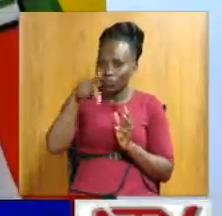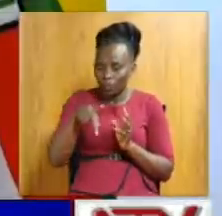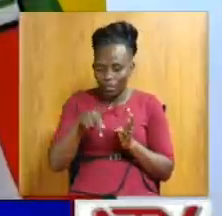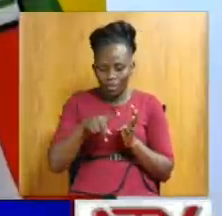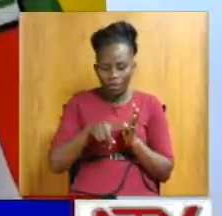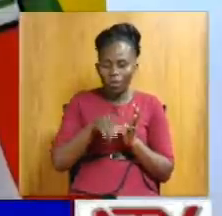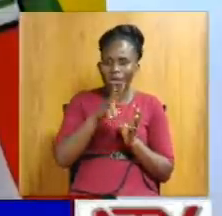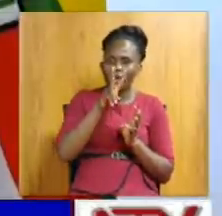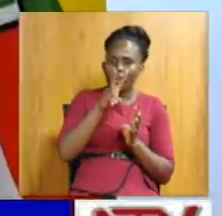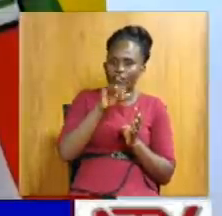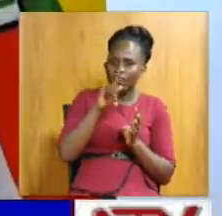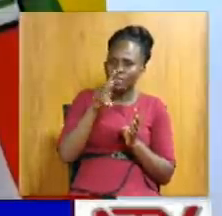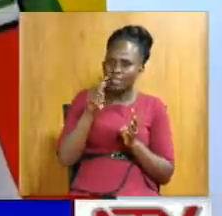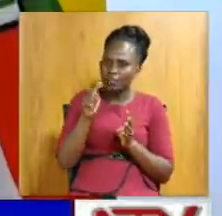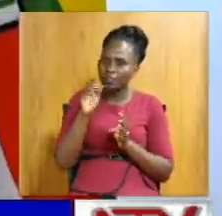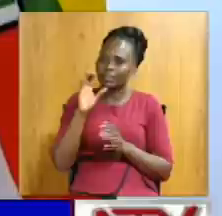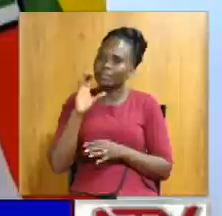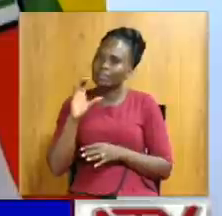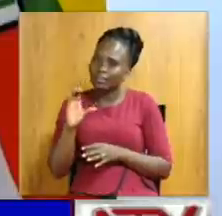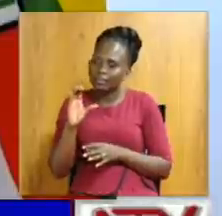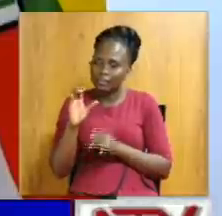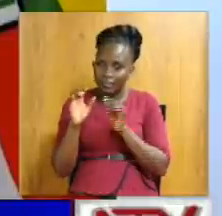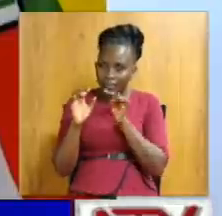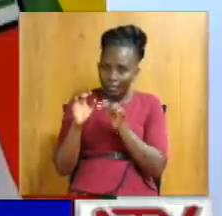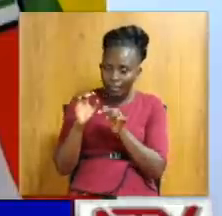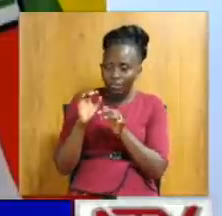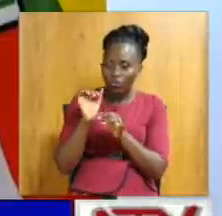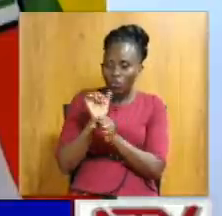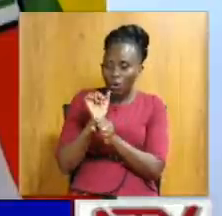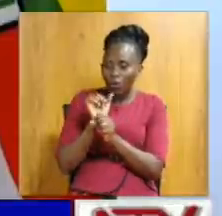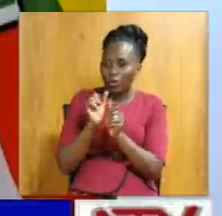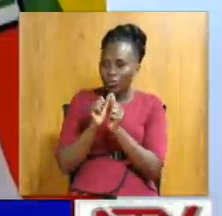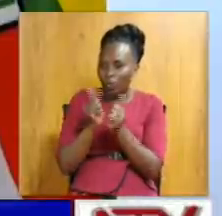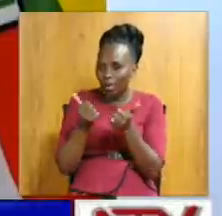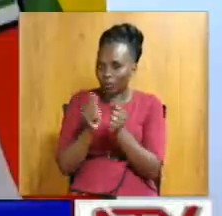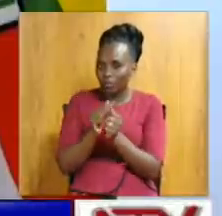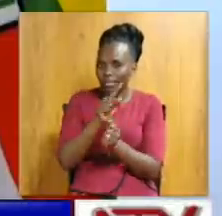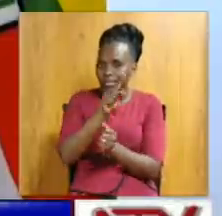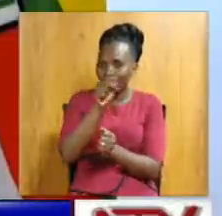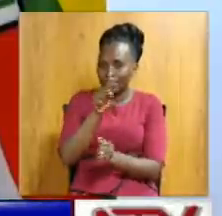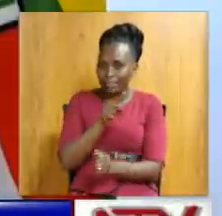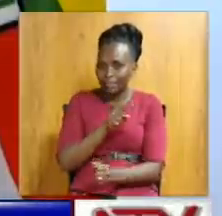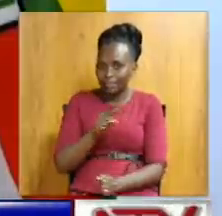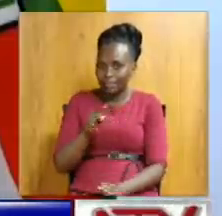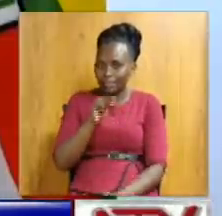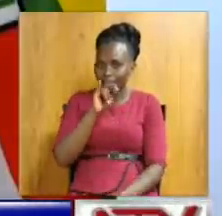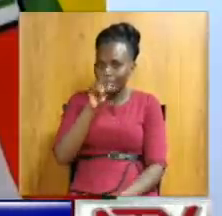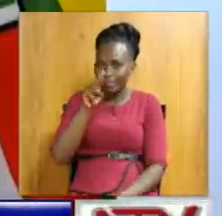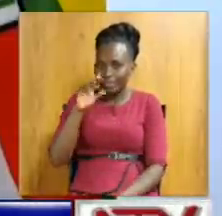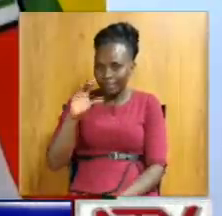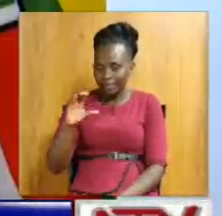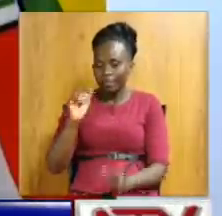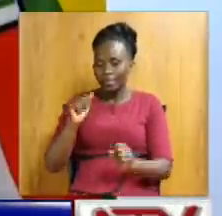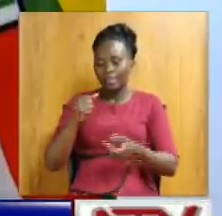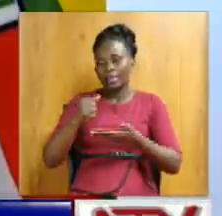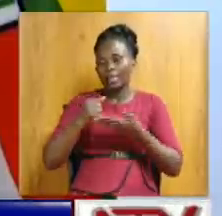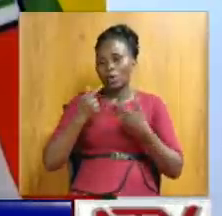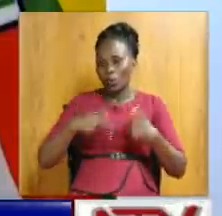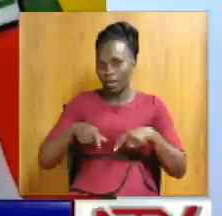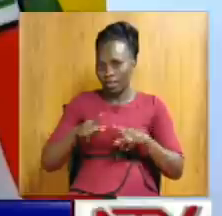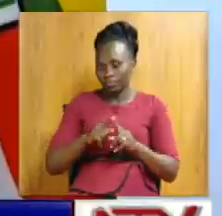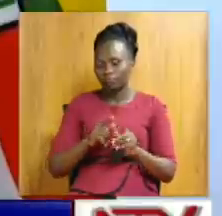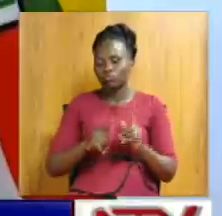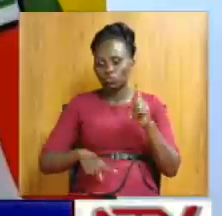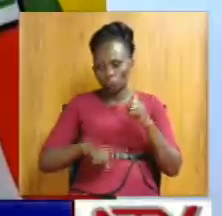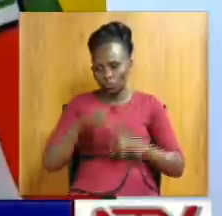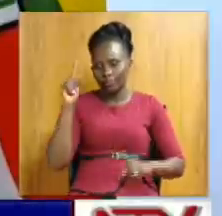as vitamin C, which works best with zinc, will enable us to sustain our victory against